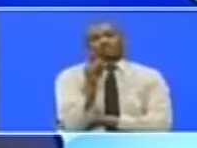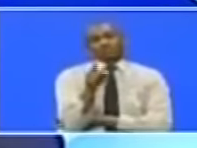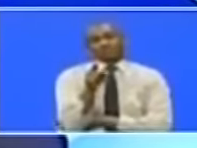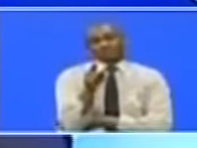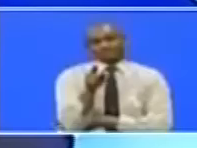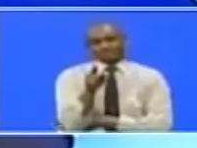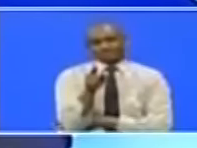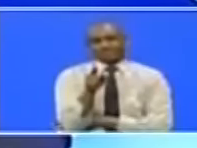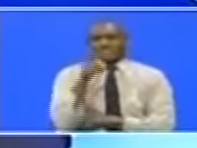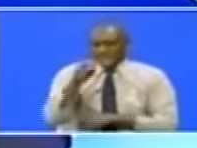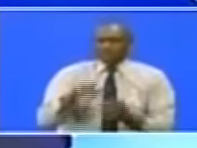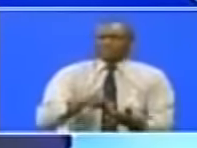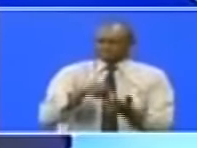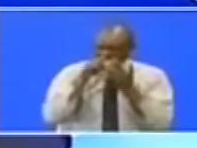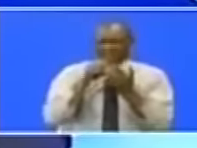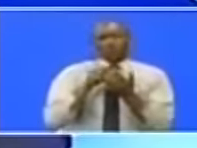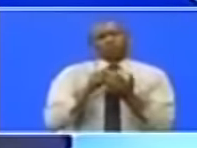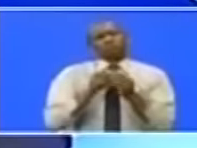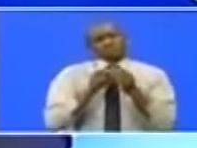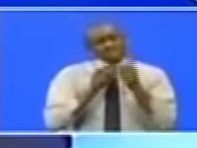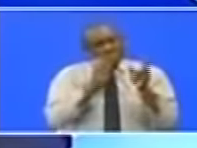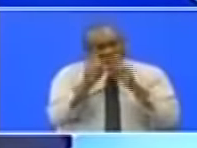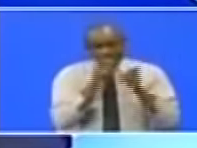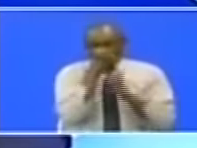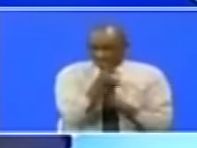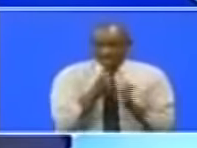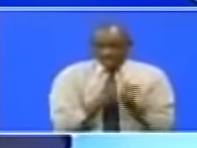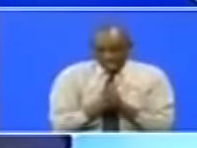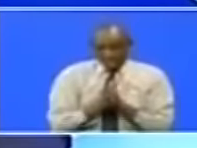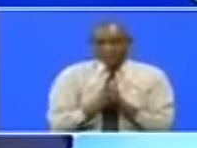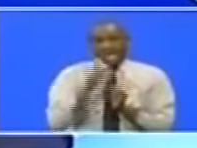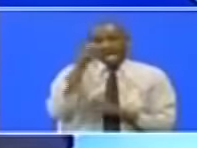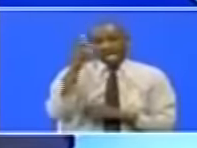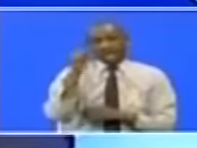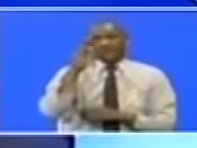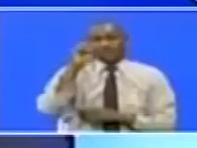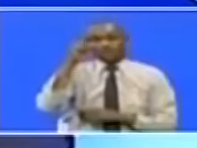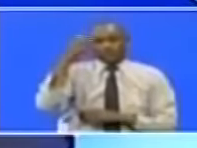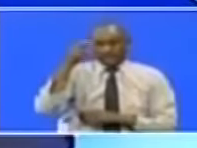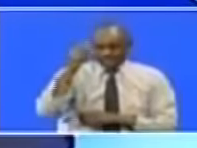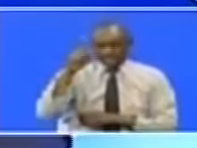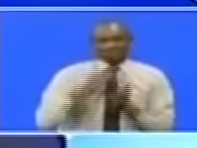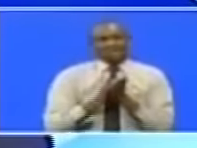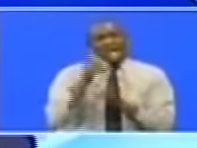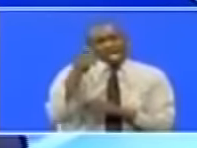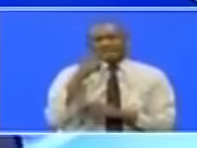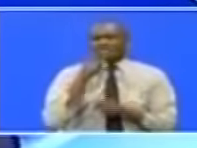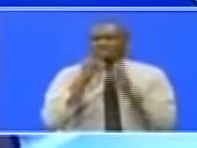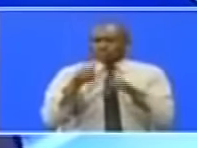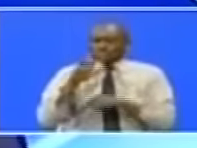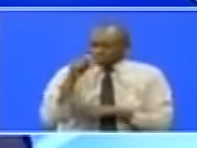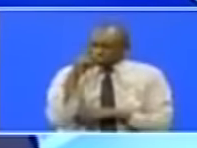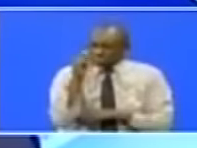Conference. In an exclusive interview with Industrialization Cabinet Secretary Adan Mohamed, KTN's Abby Agina found out that Kenya was keen